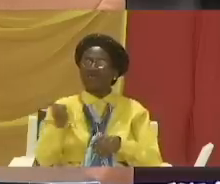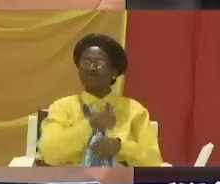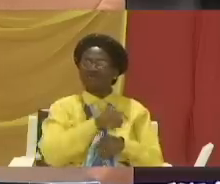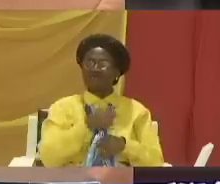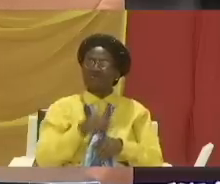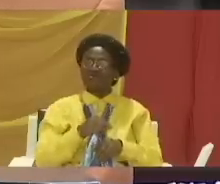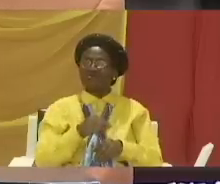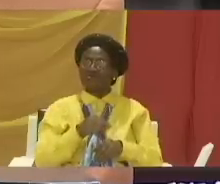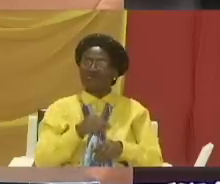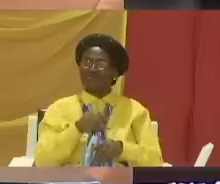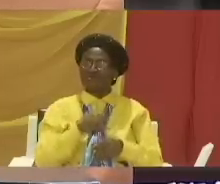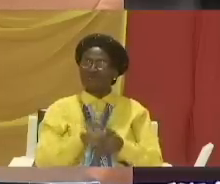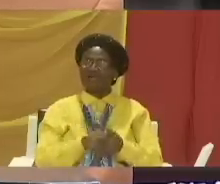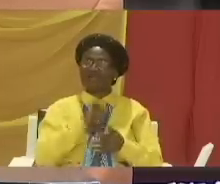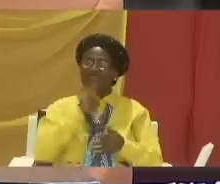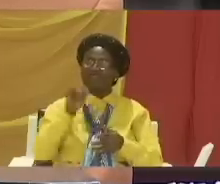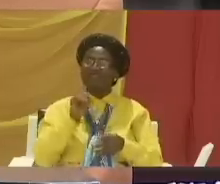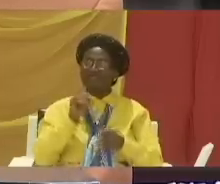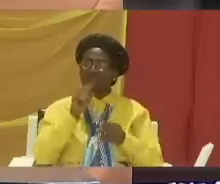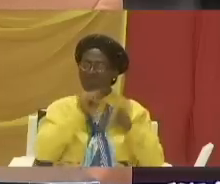That's a prophecy you just got.